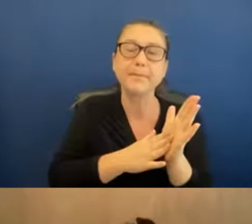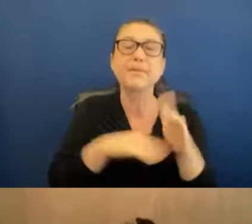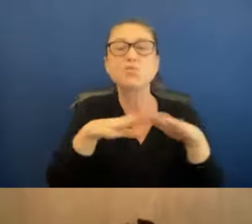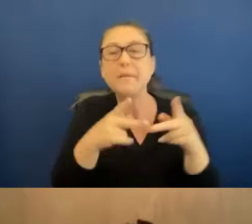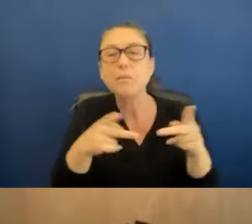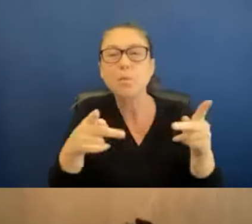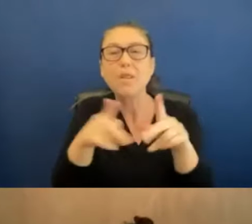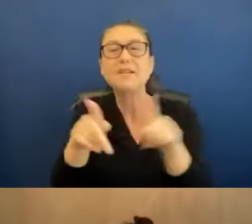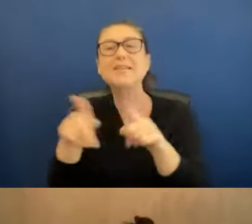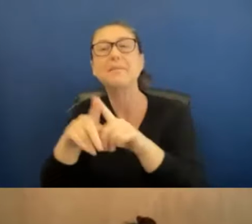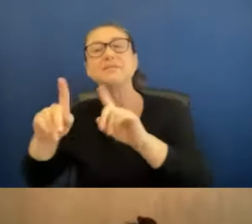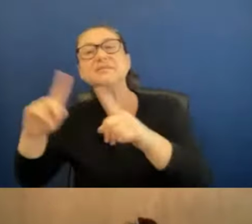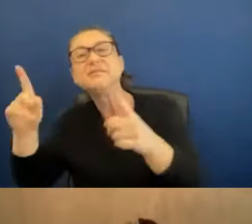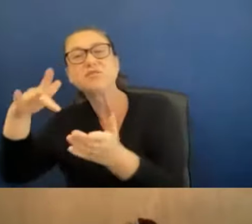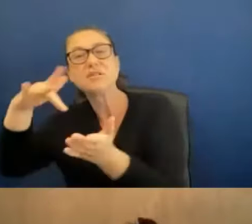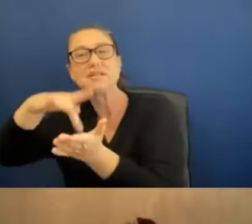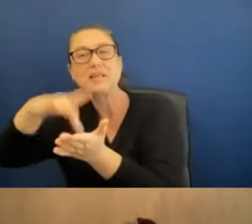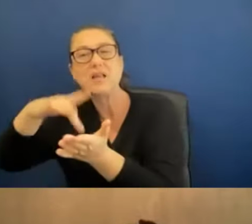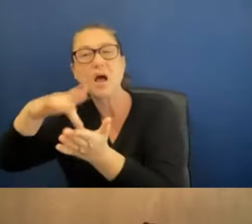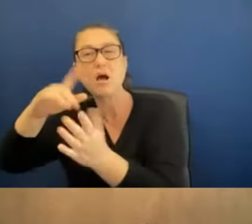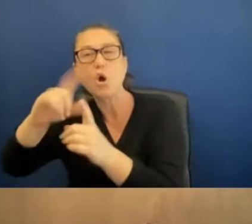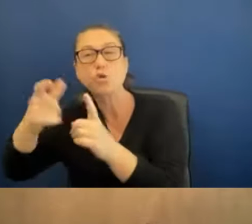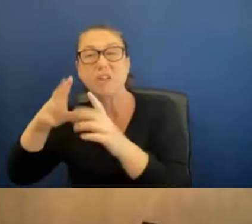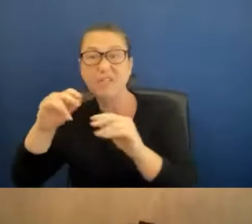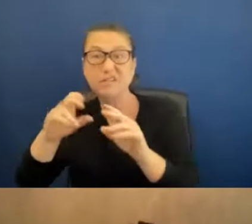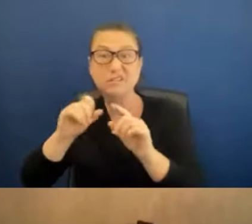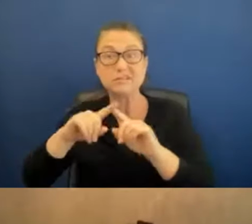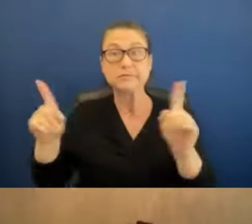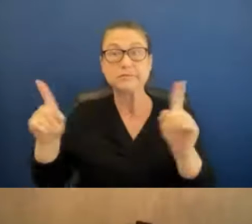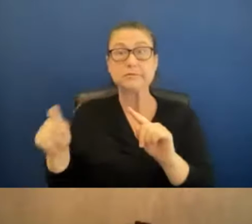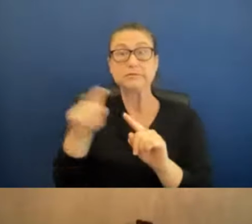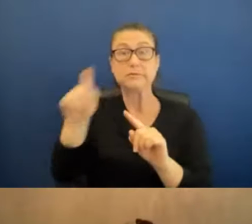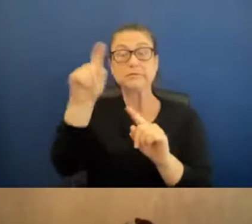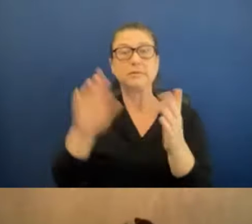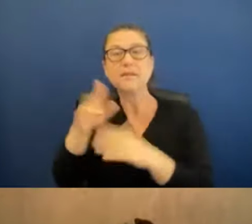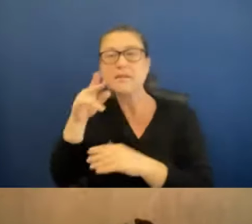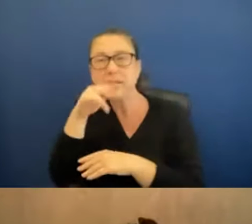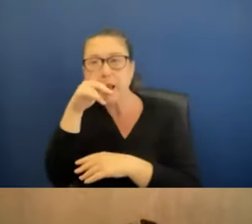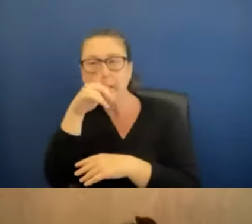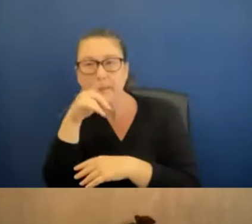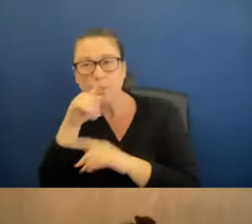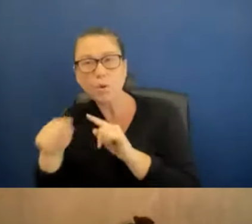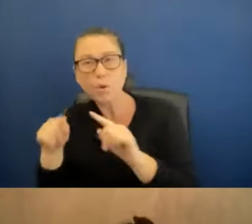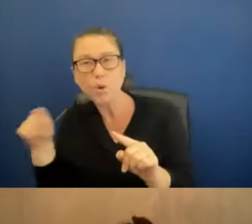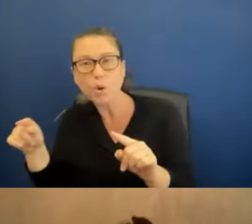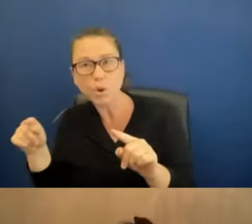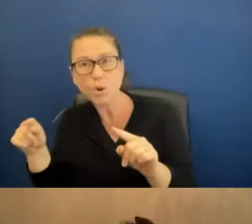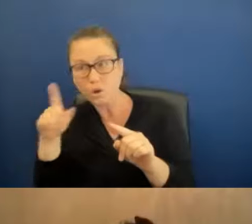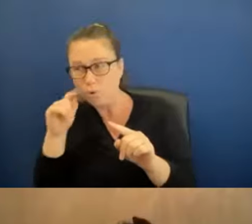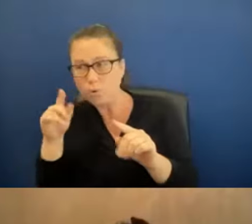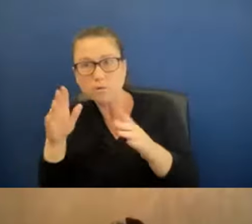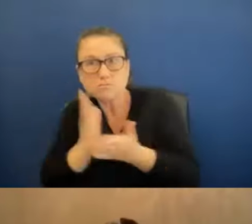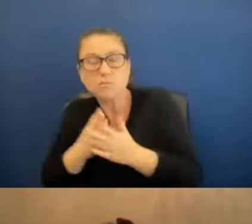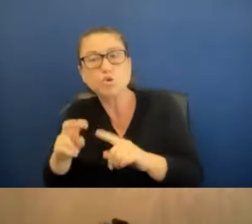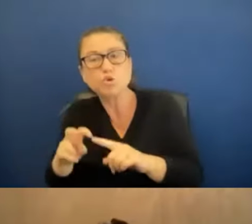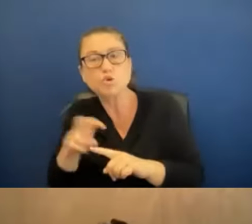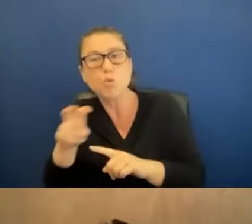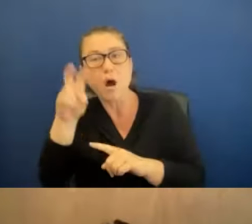center for culture, we were able to take it on the road to Newstead. So those young people had the opportunity to, to take a circus show on tour